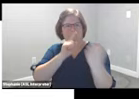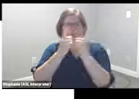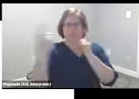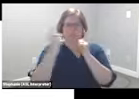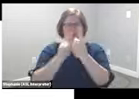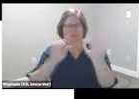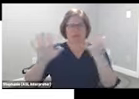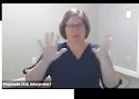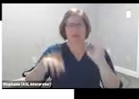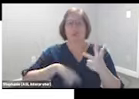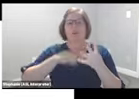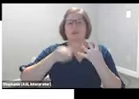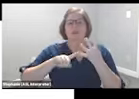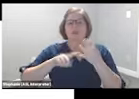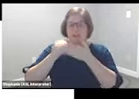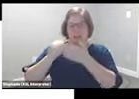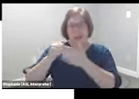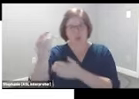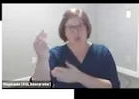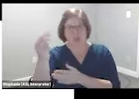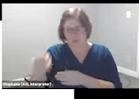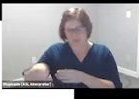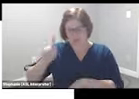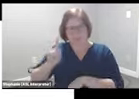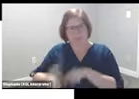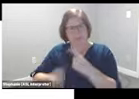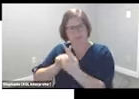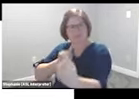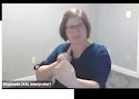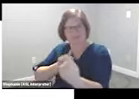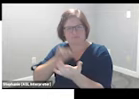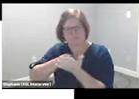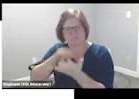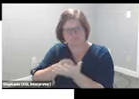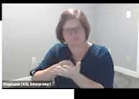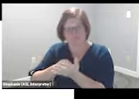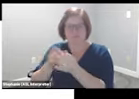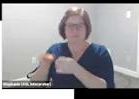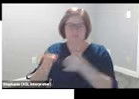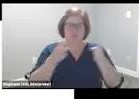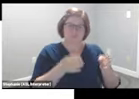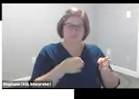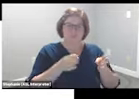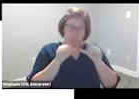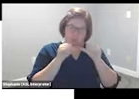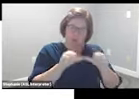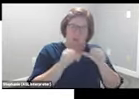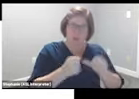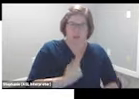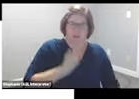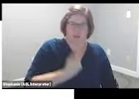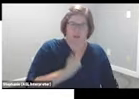Guide dogs can't social distance. It sounds trite, but it's true. Prolonged isolation and the impact of prolonged isolation on mental